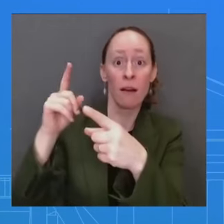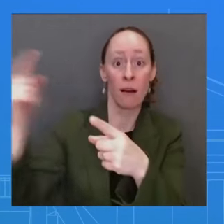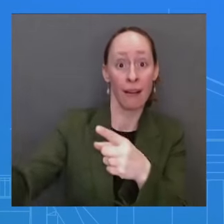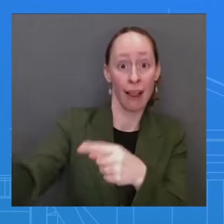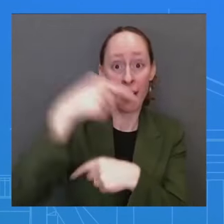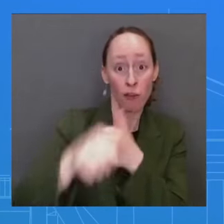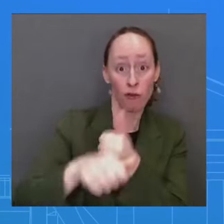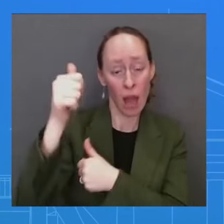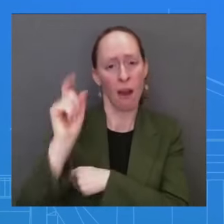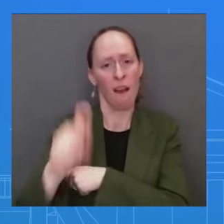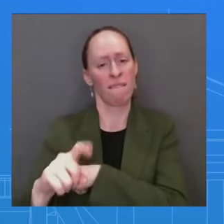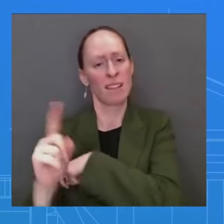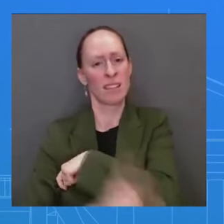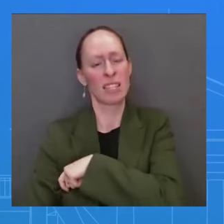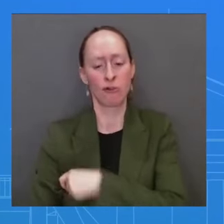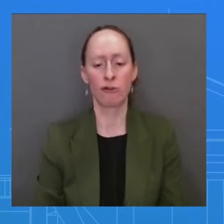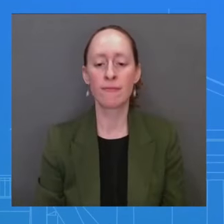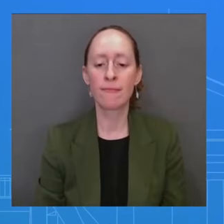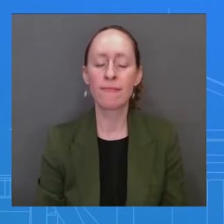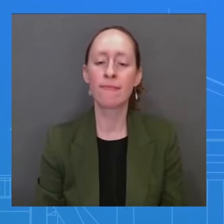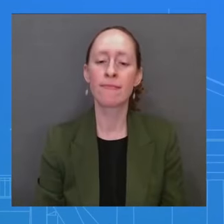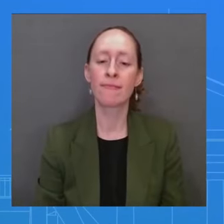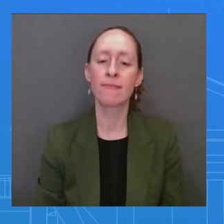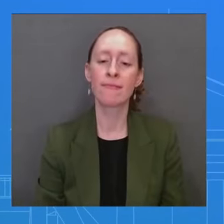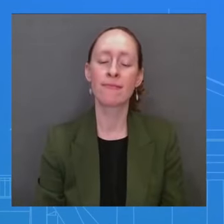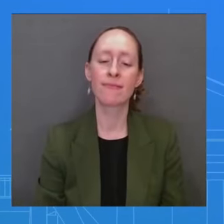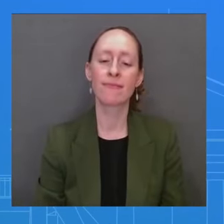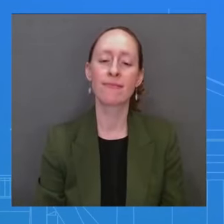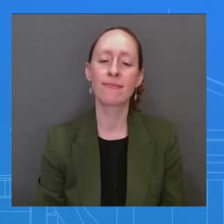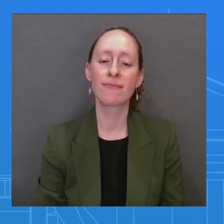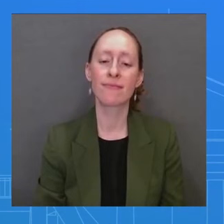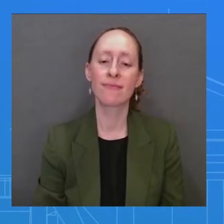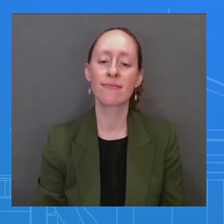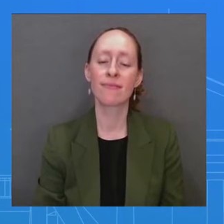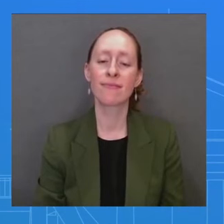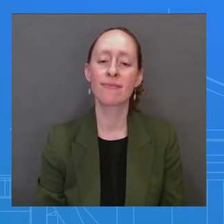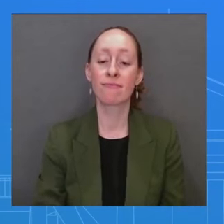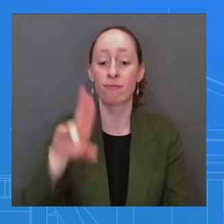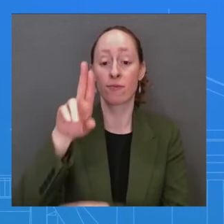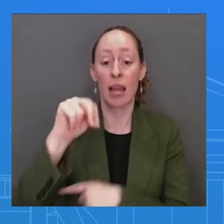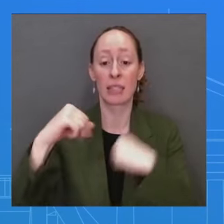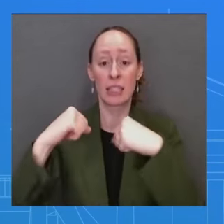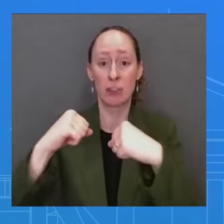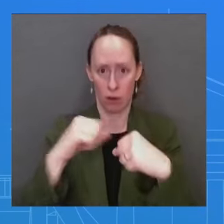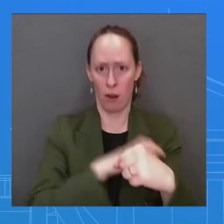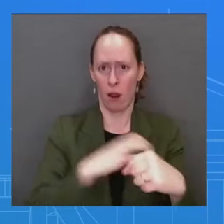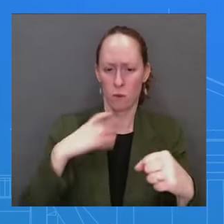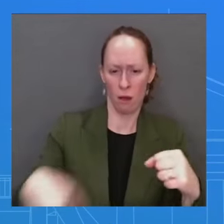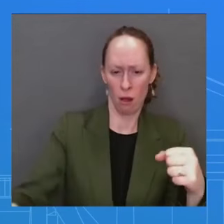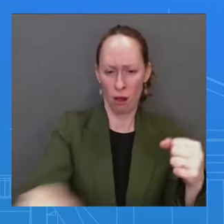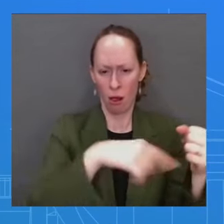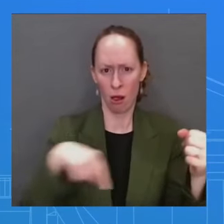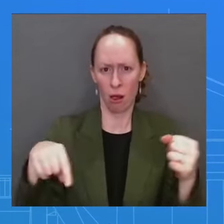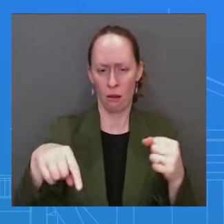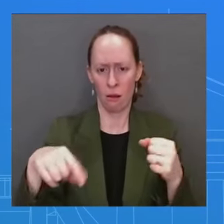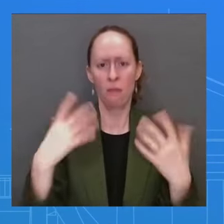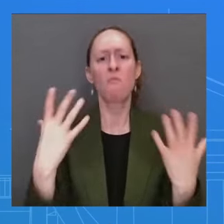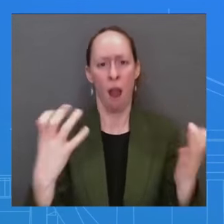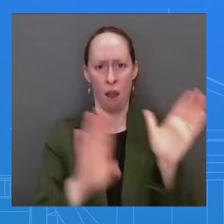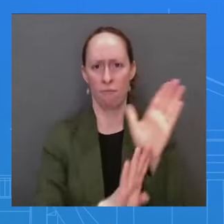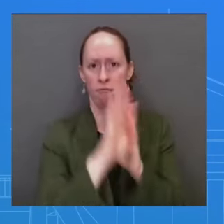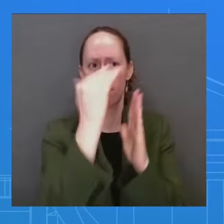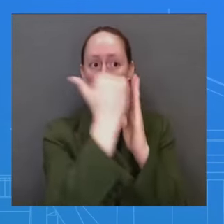with the UN Security Council members to pass a resolution to show international solidarity on this critical issue. The text